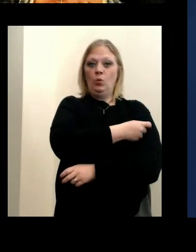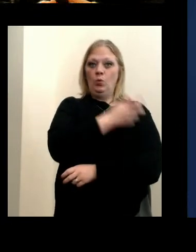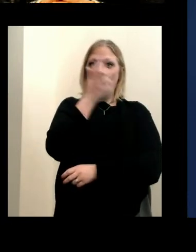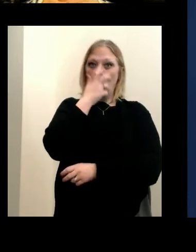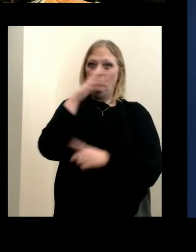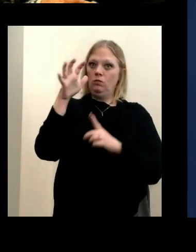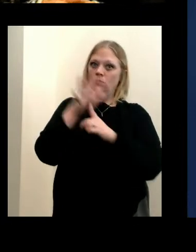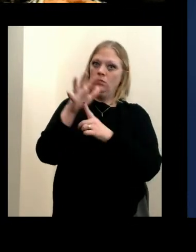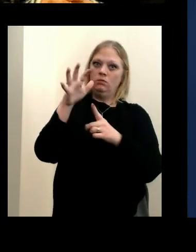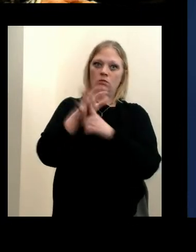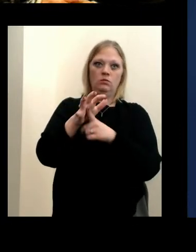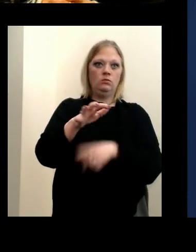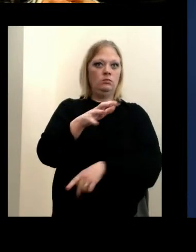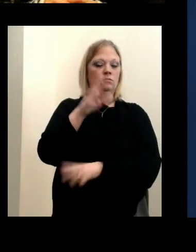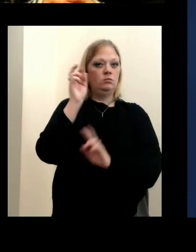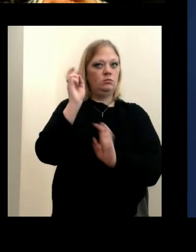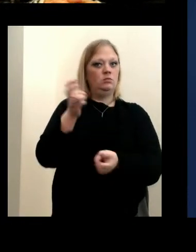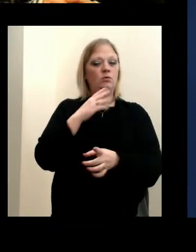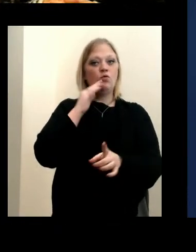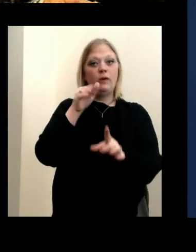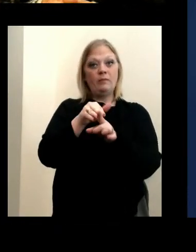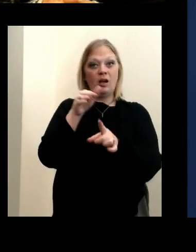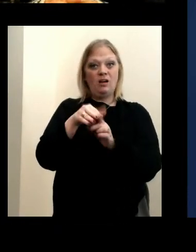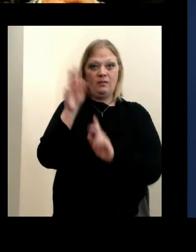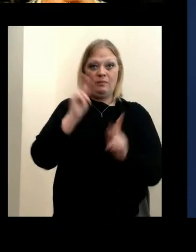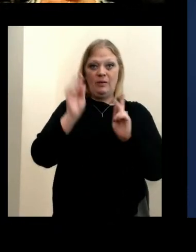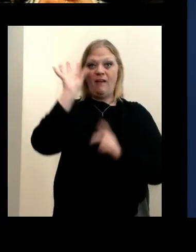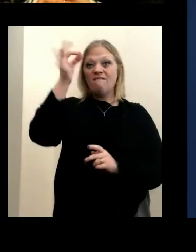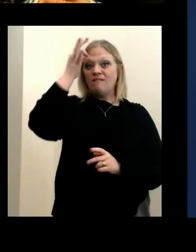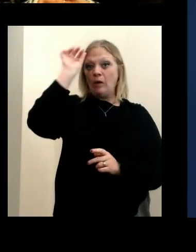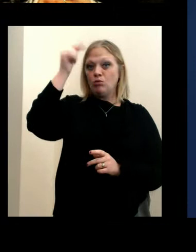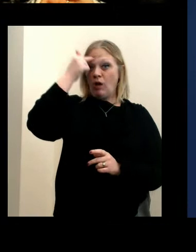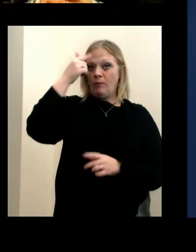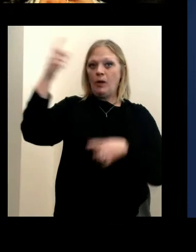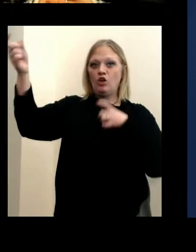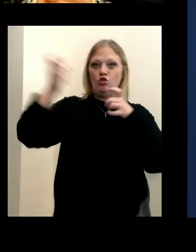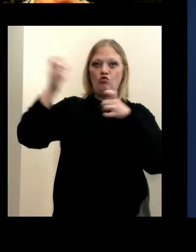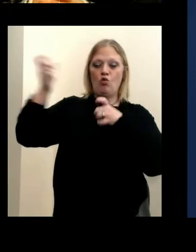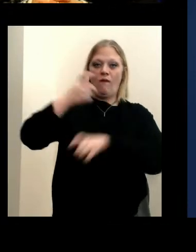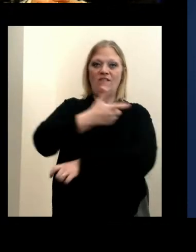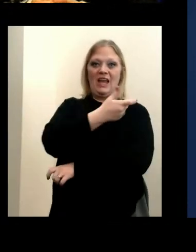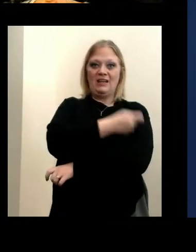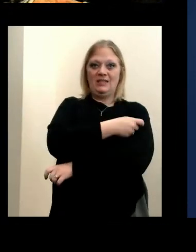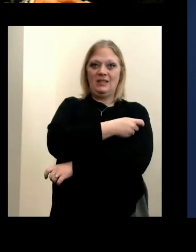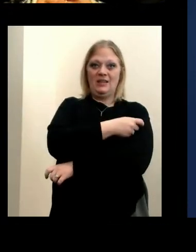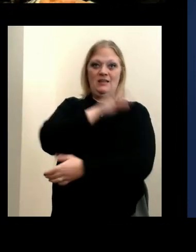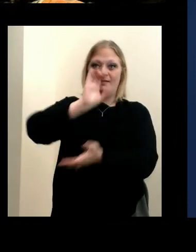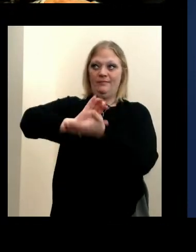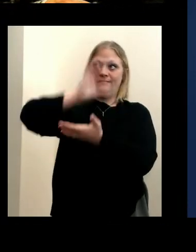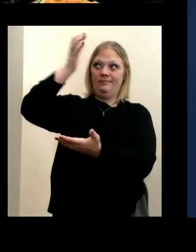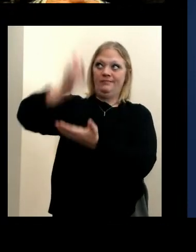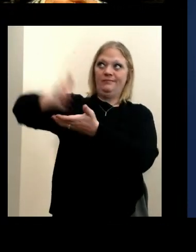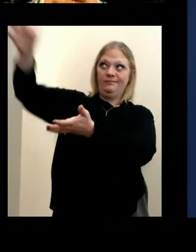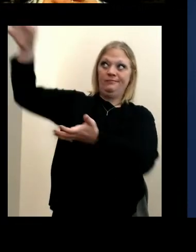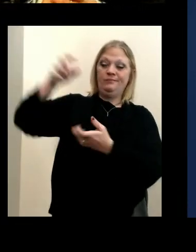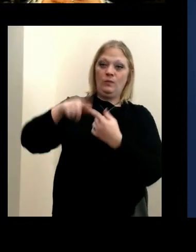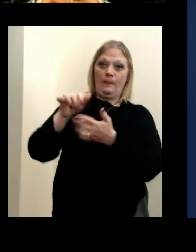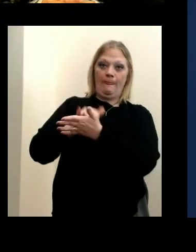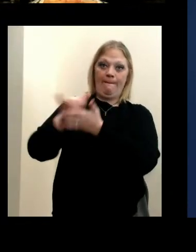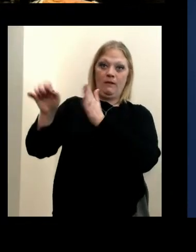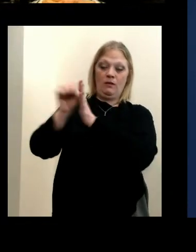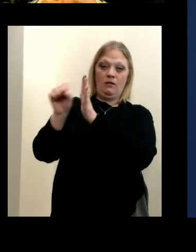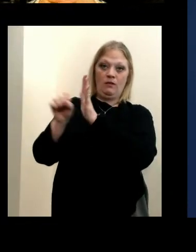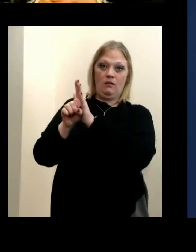So just to remind our viewers that the federal government controls the vaccine supply to New York State, and then New York State